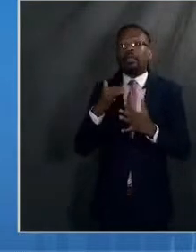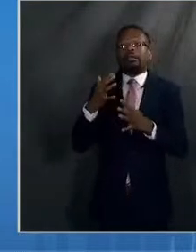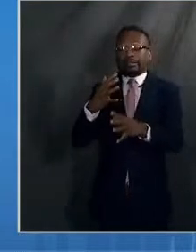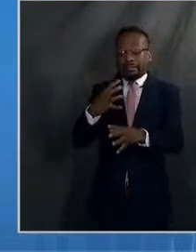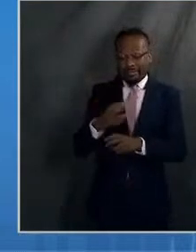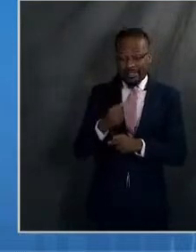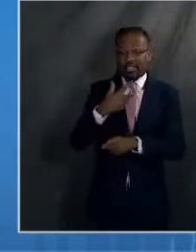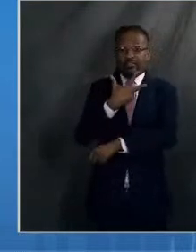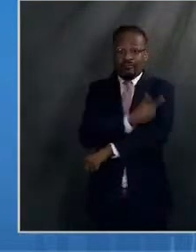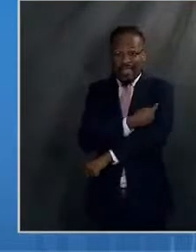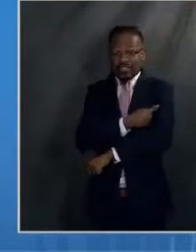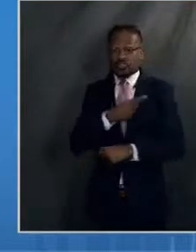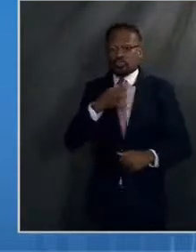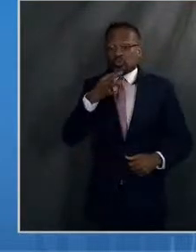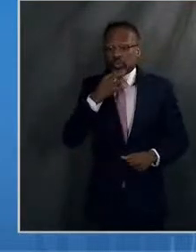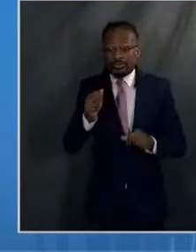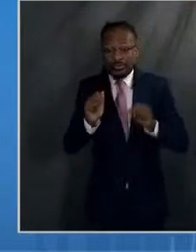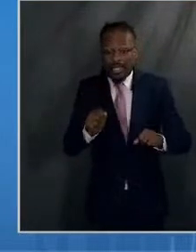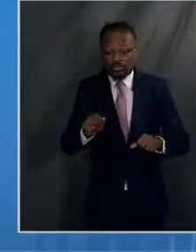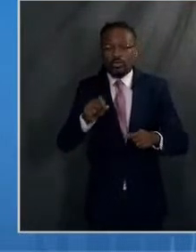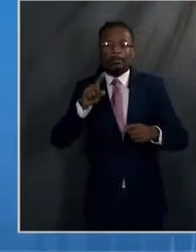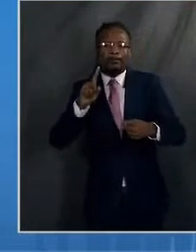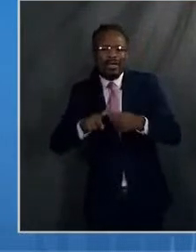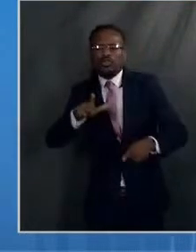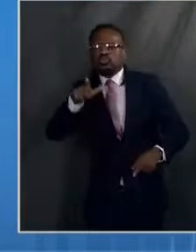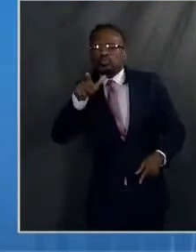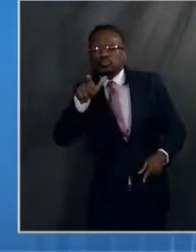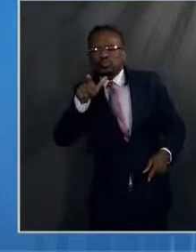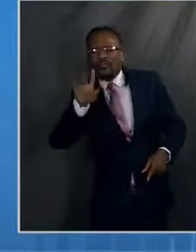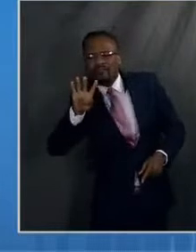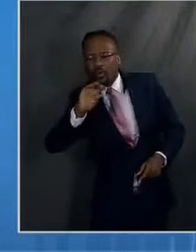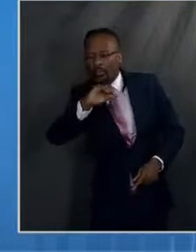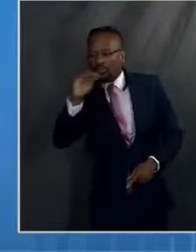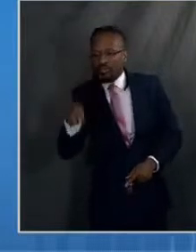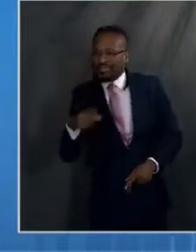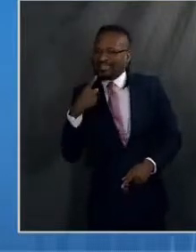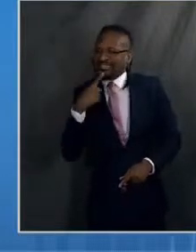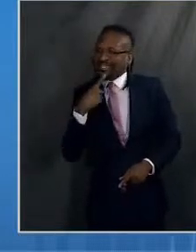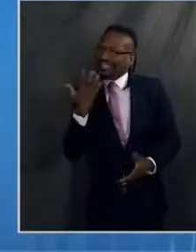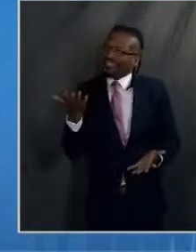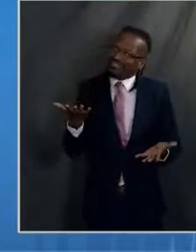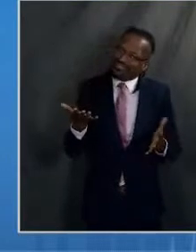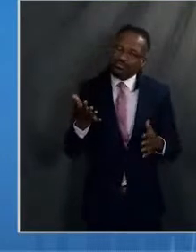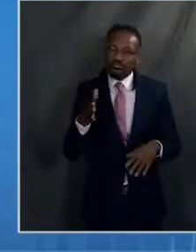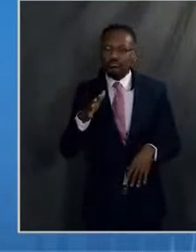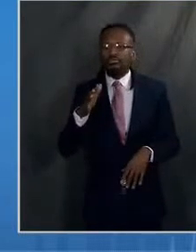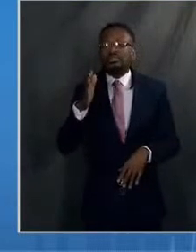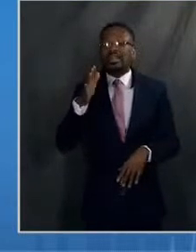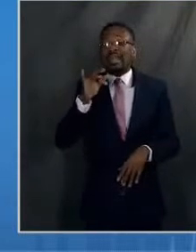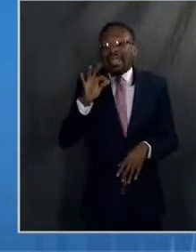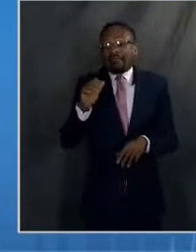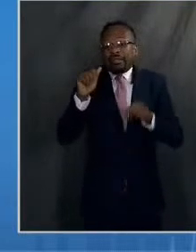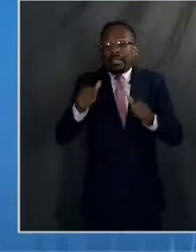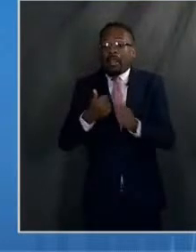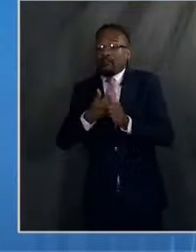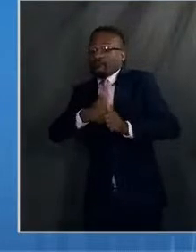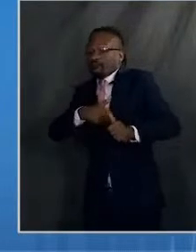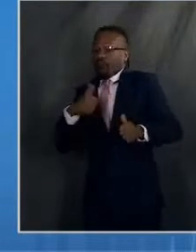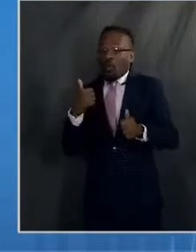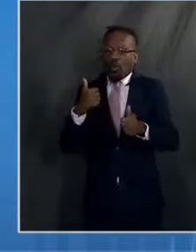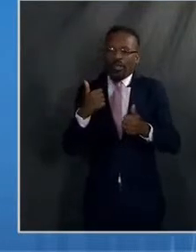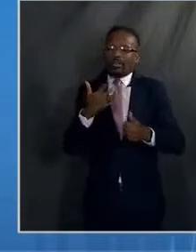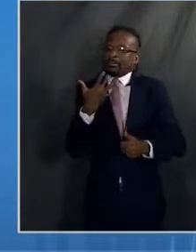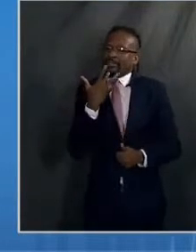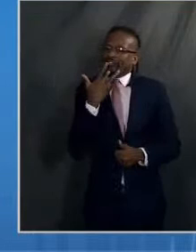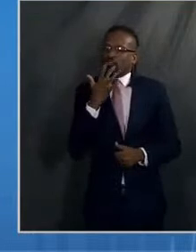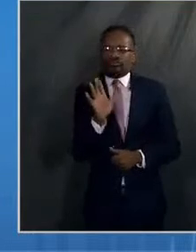when they can, but 24% say it is likely they will never get it if they can avoid it. So my question is, are